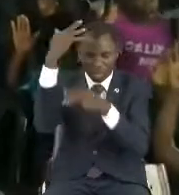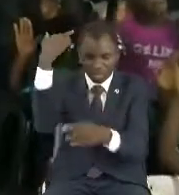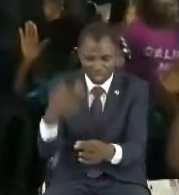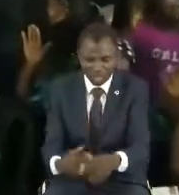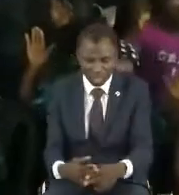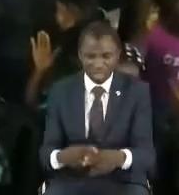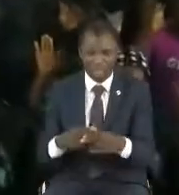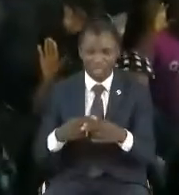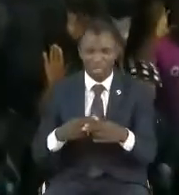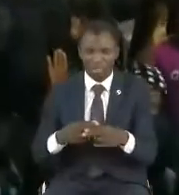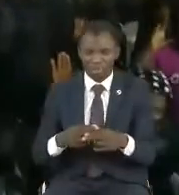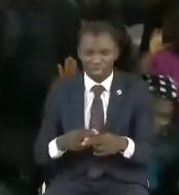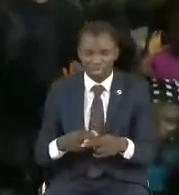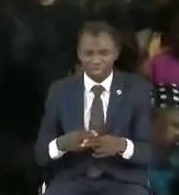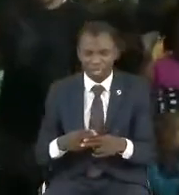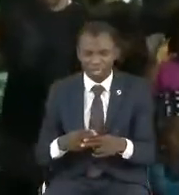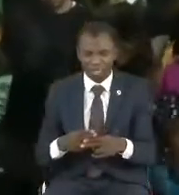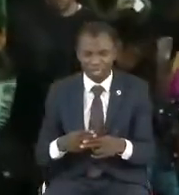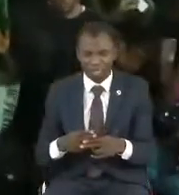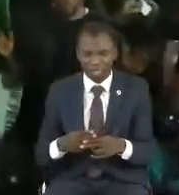name.